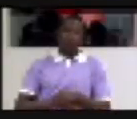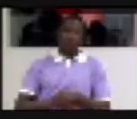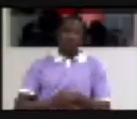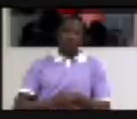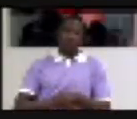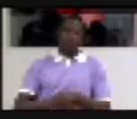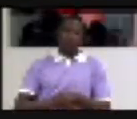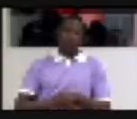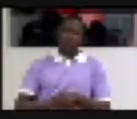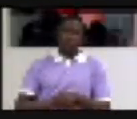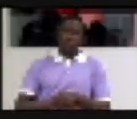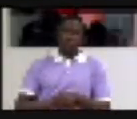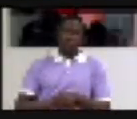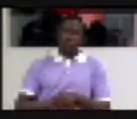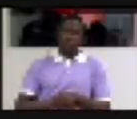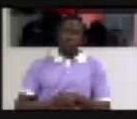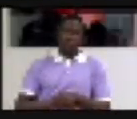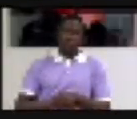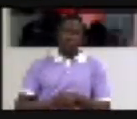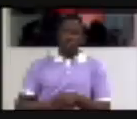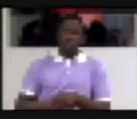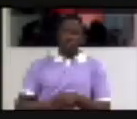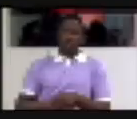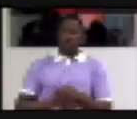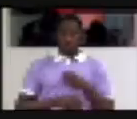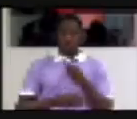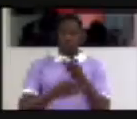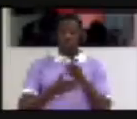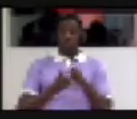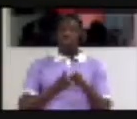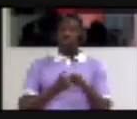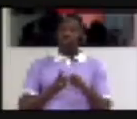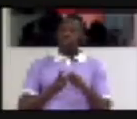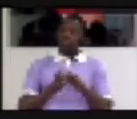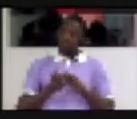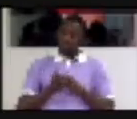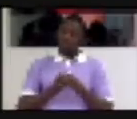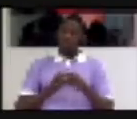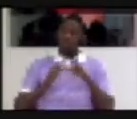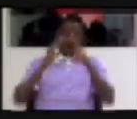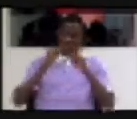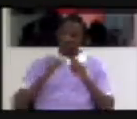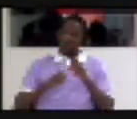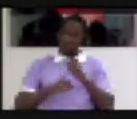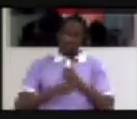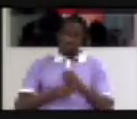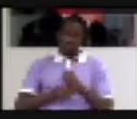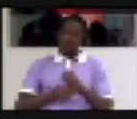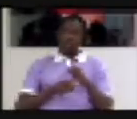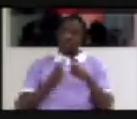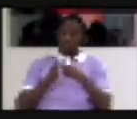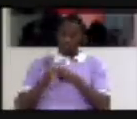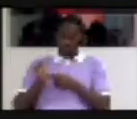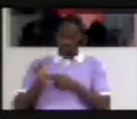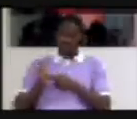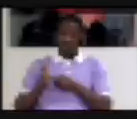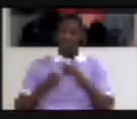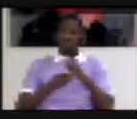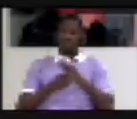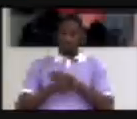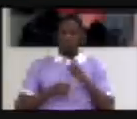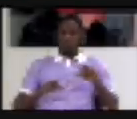Thank you. All right. I'll just go through a few housekeeping rules before we begin. Um,